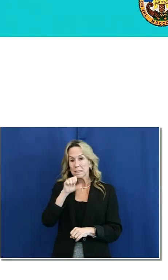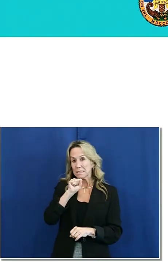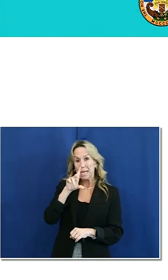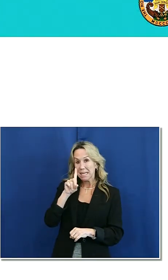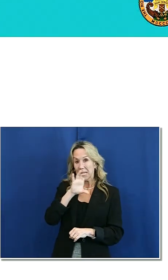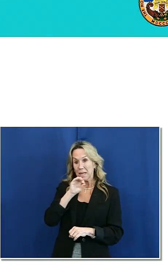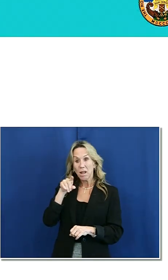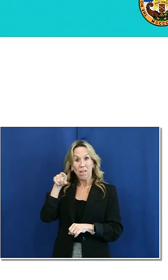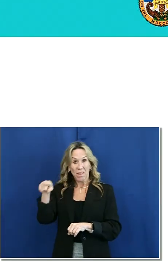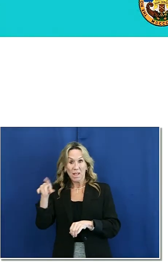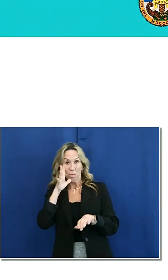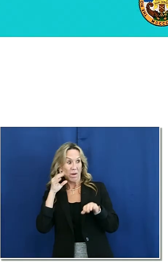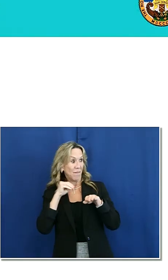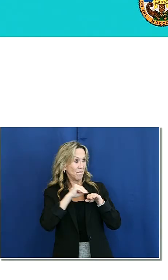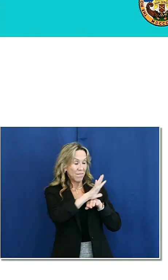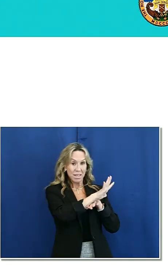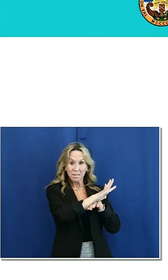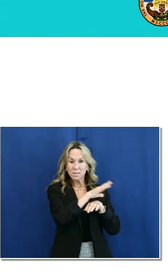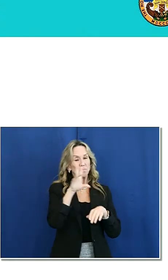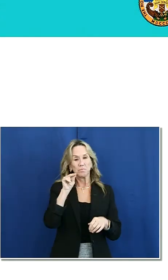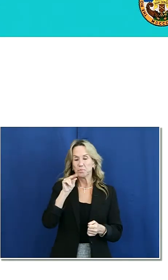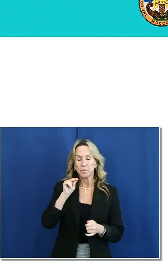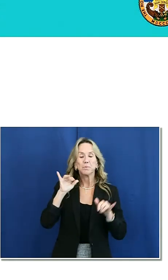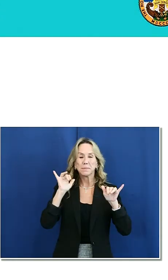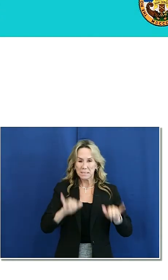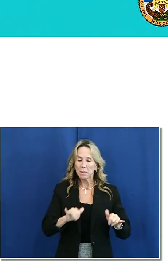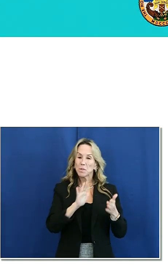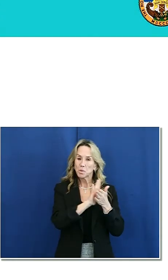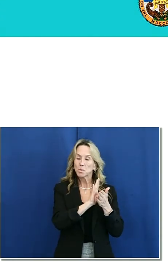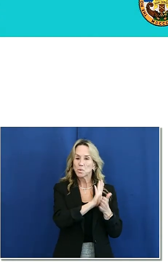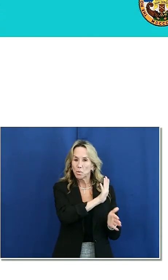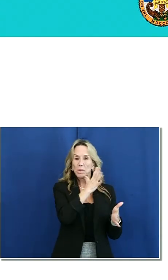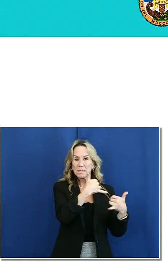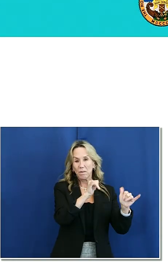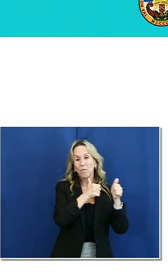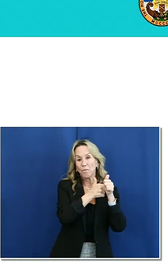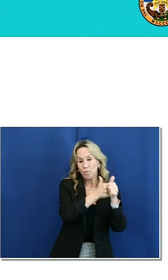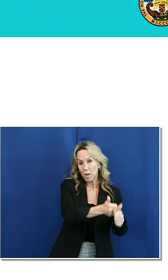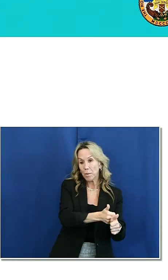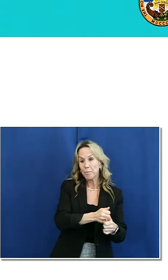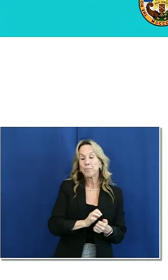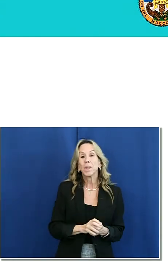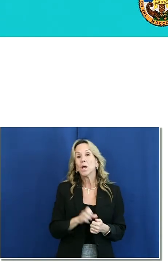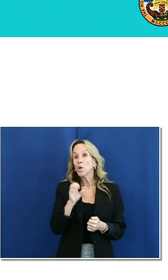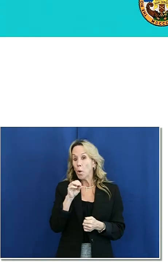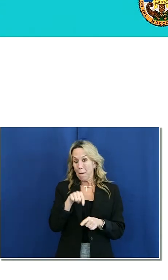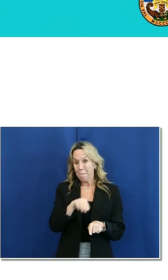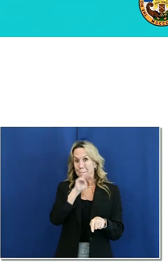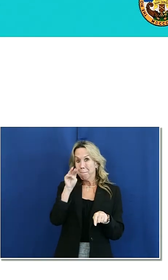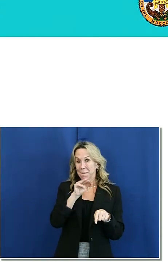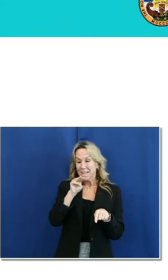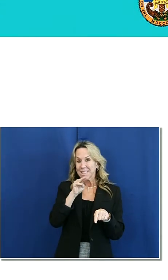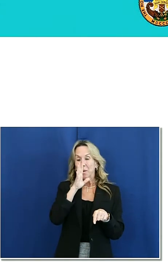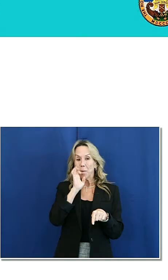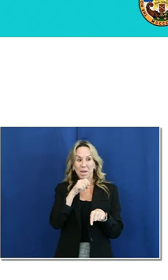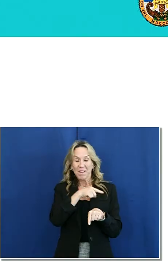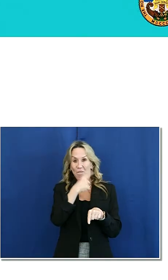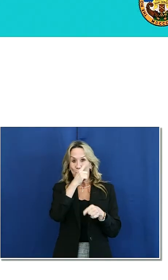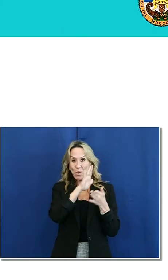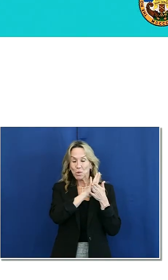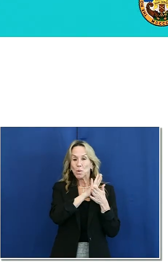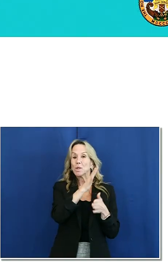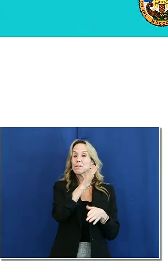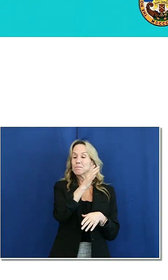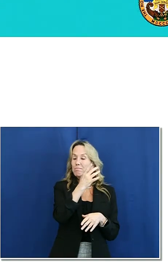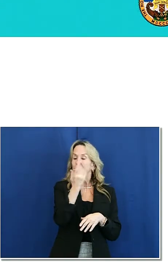by this new change. Monday, August 31st will be day 14 since coming off the monitoring list, and